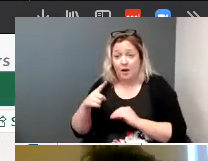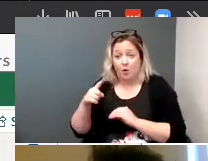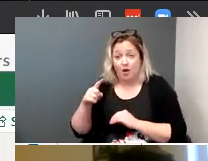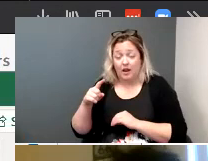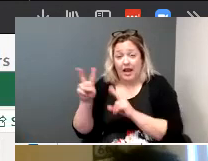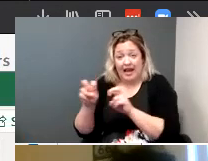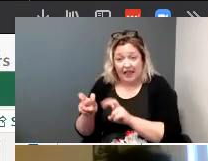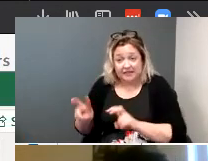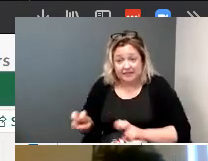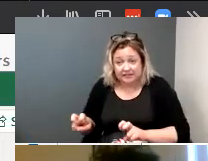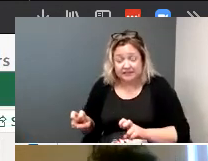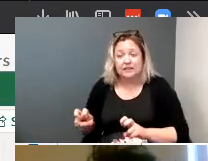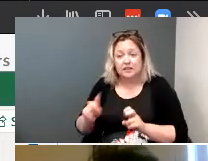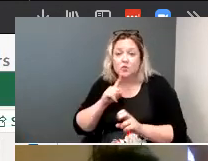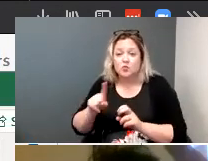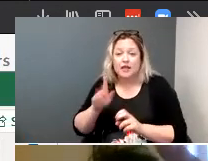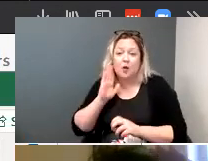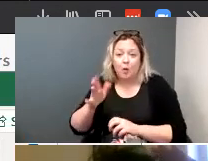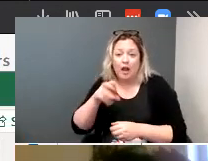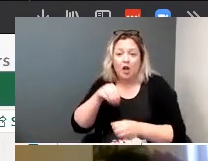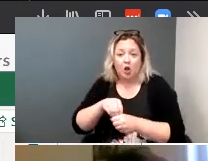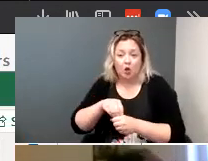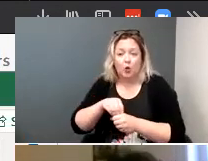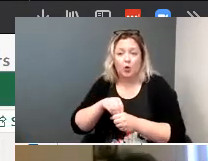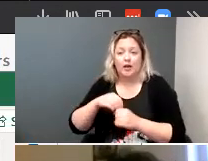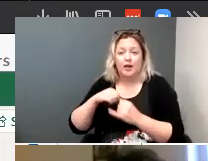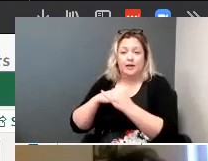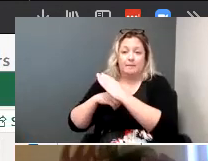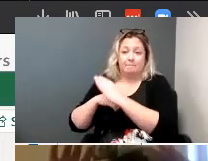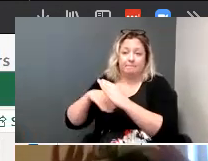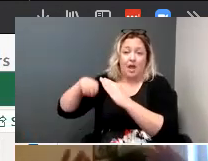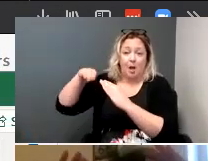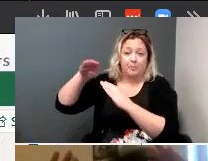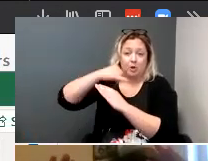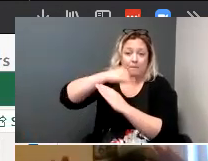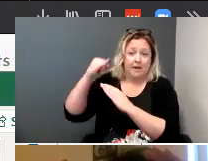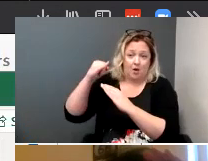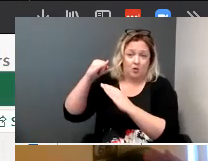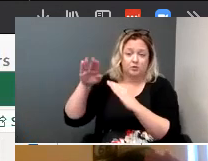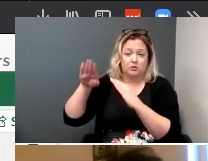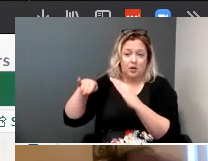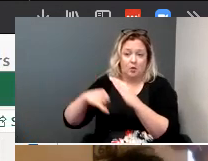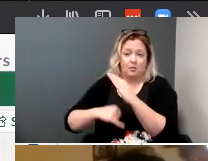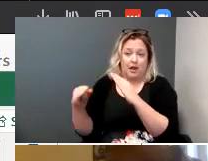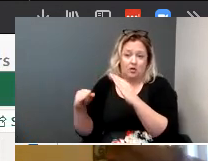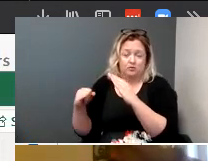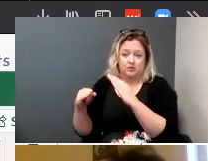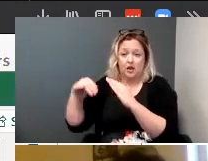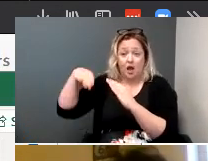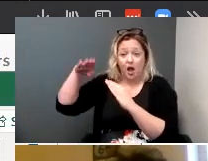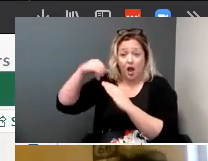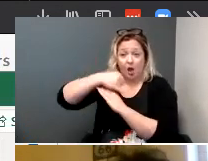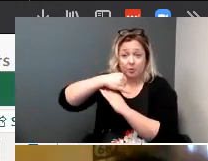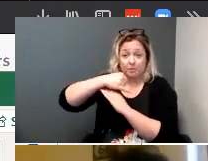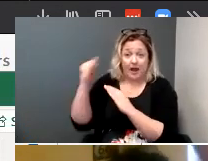lower bounds of that algorithm. Where upper bound means that however my algorithm grows over time, this upper bound